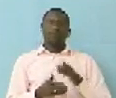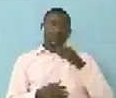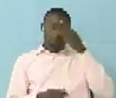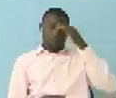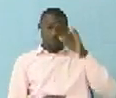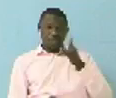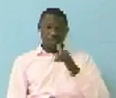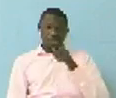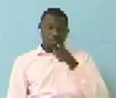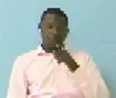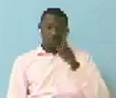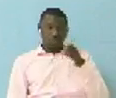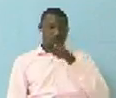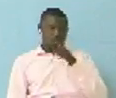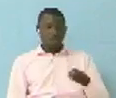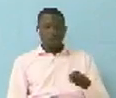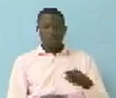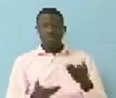agree that was wrong?